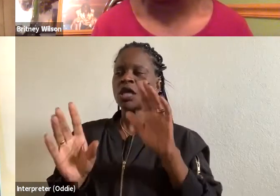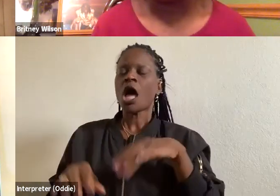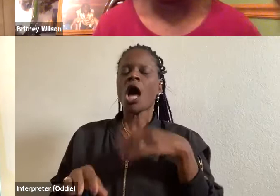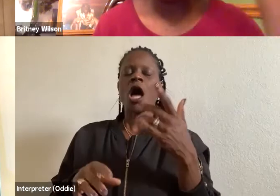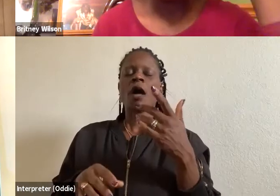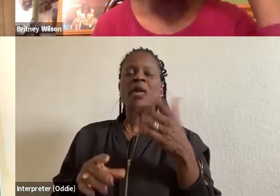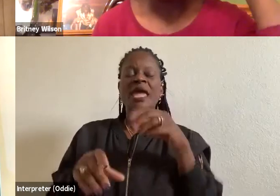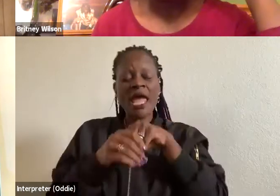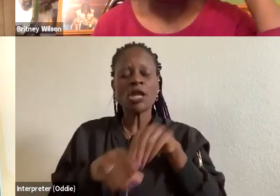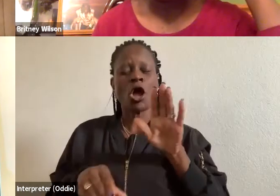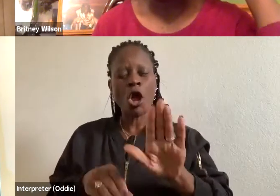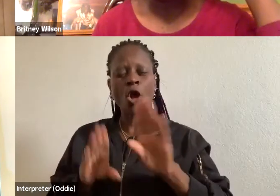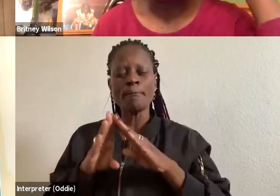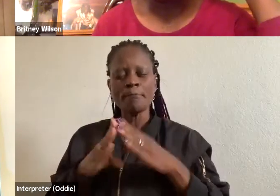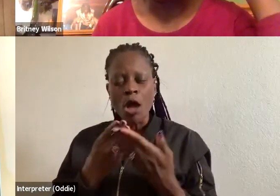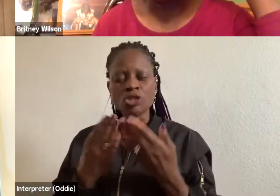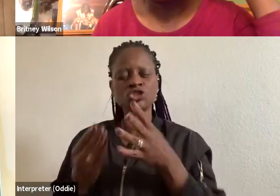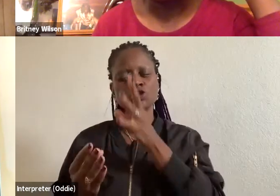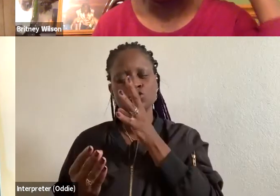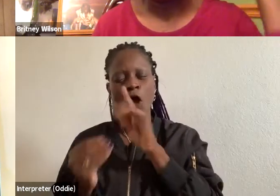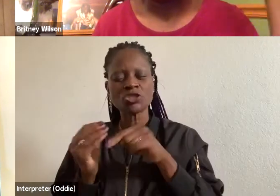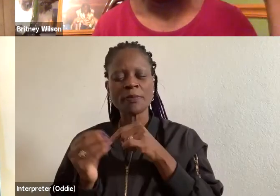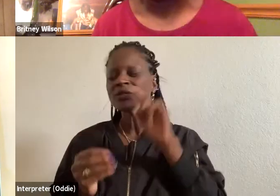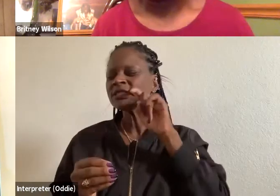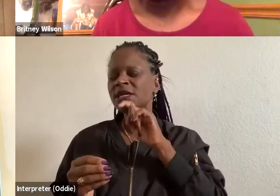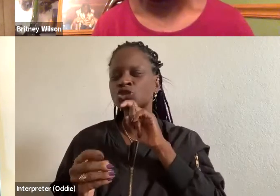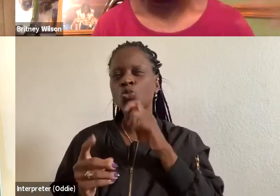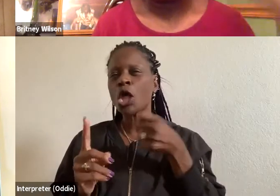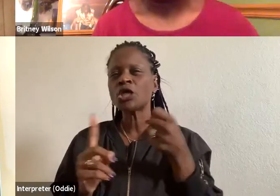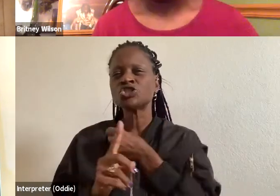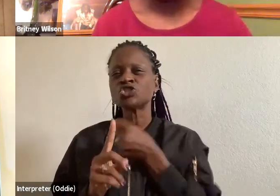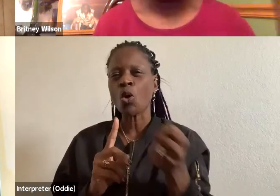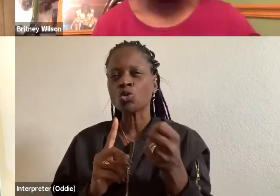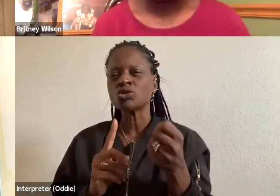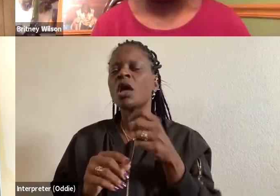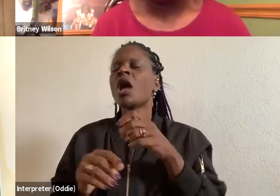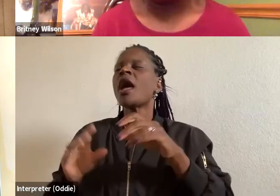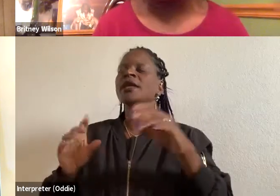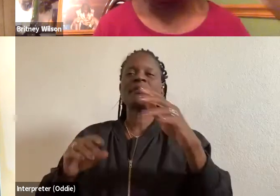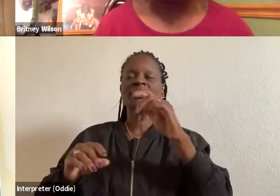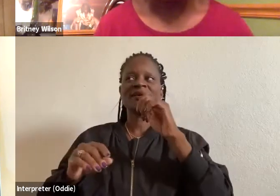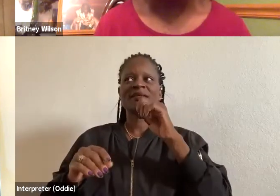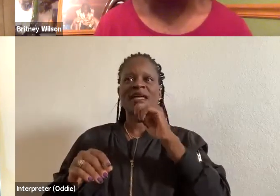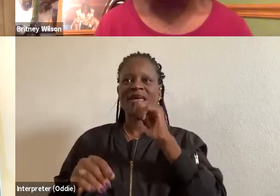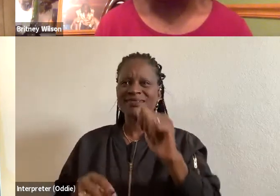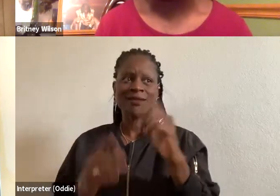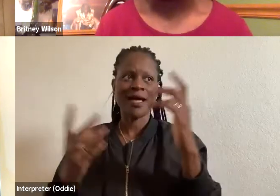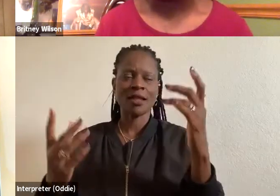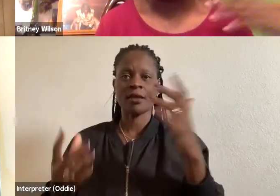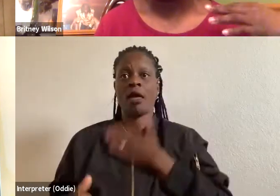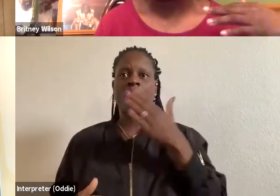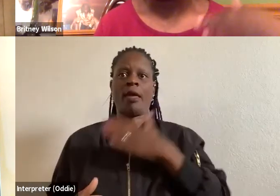assault. And I was just like, so that's not exactly a joyful topic.